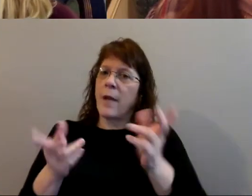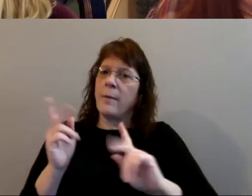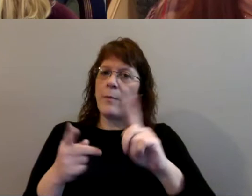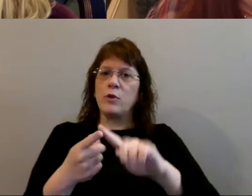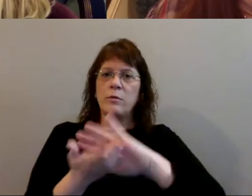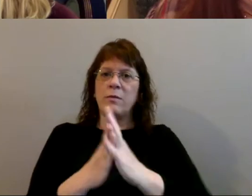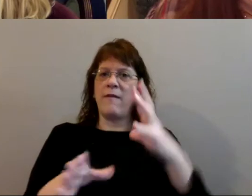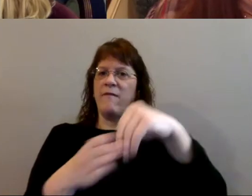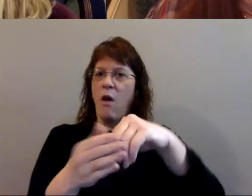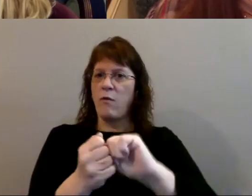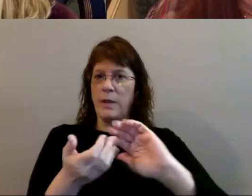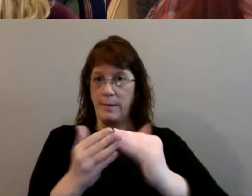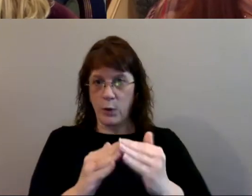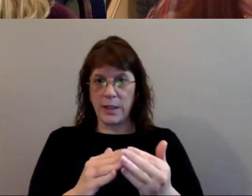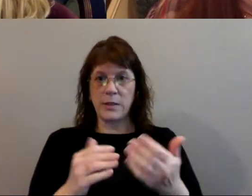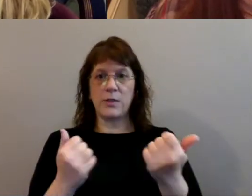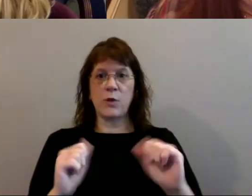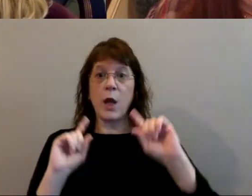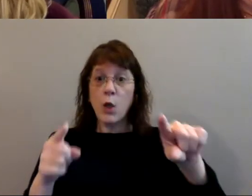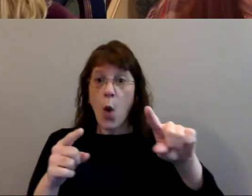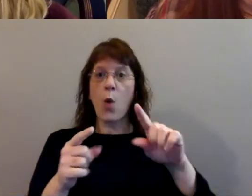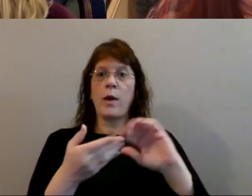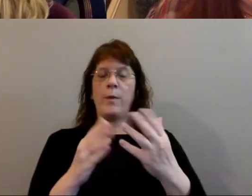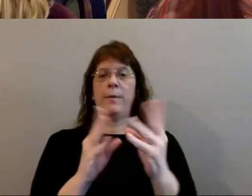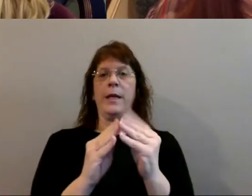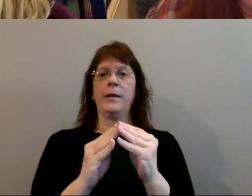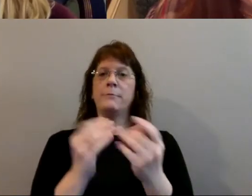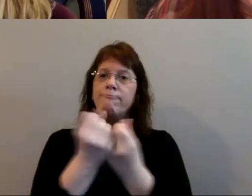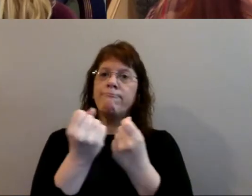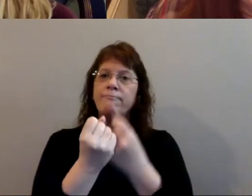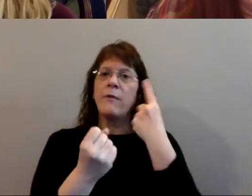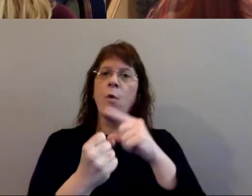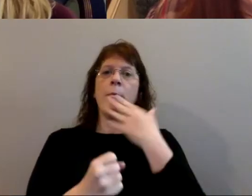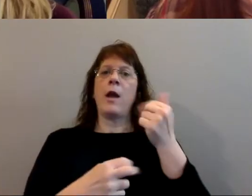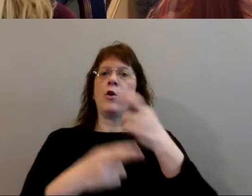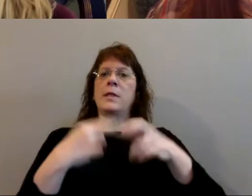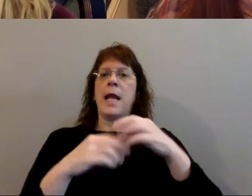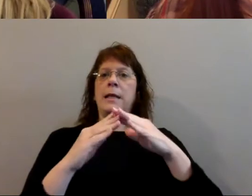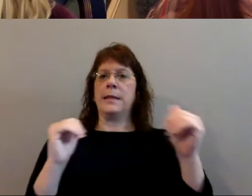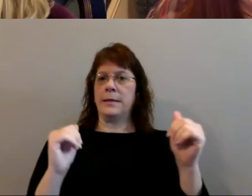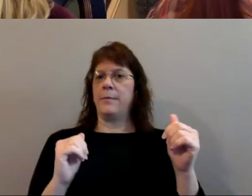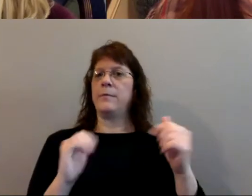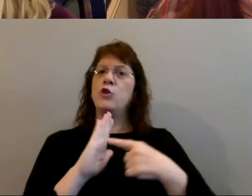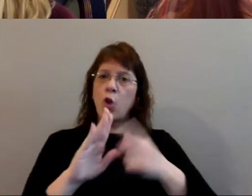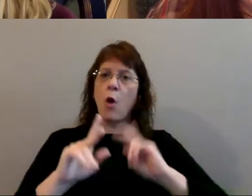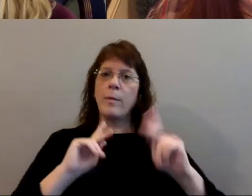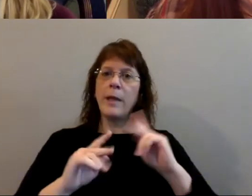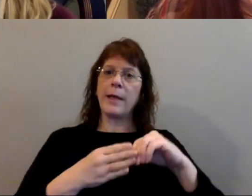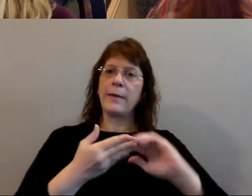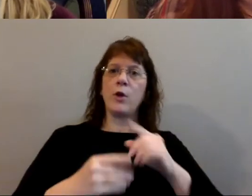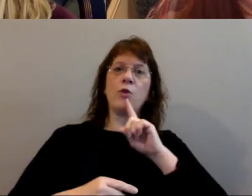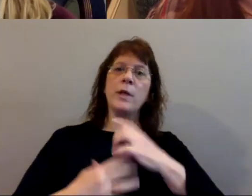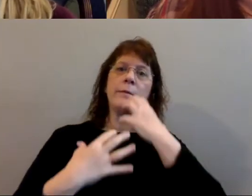their communities and like go to community meetings, advocate for a better recycling system, show that like people in the community really do care about